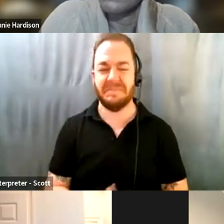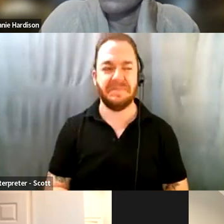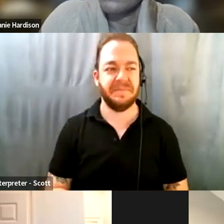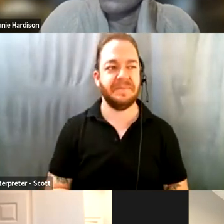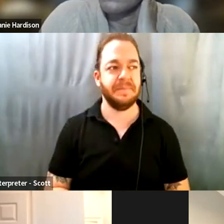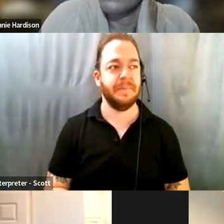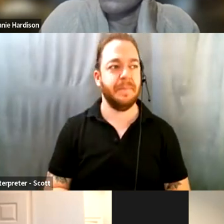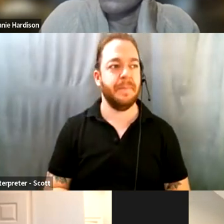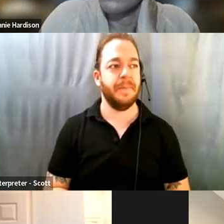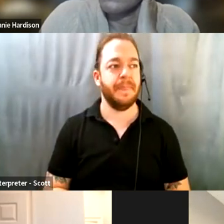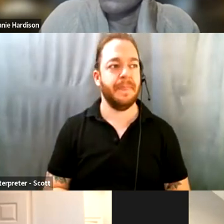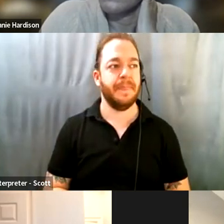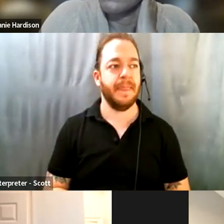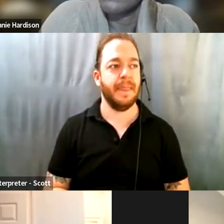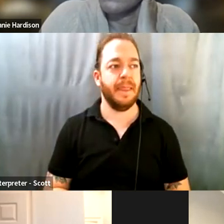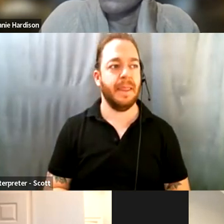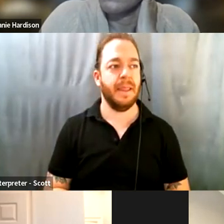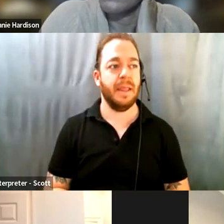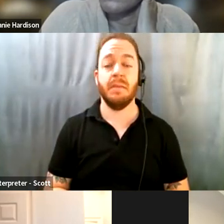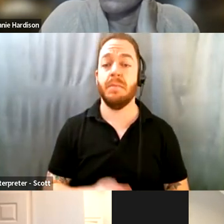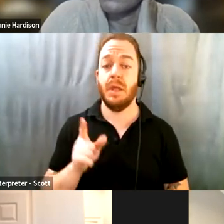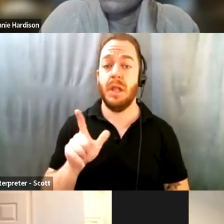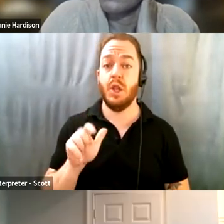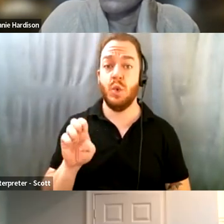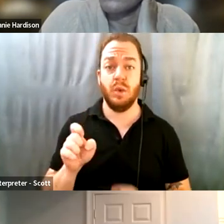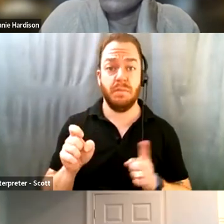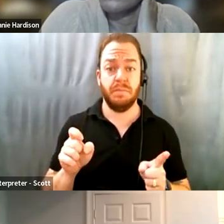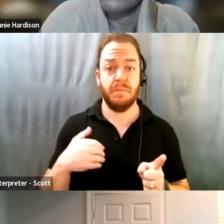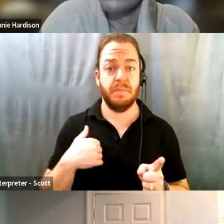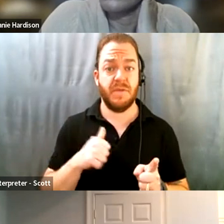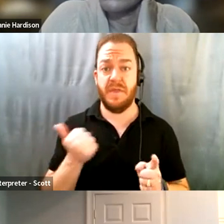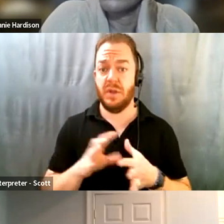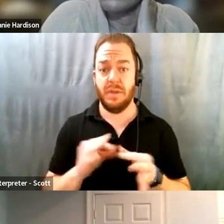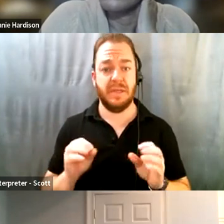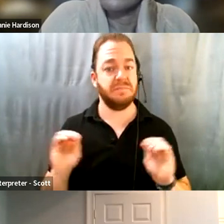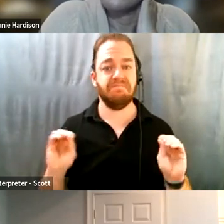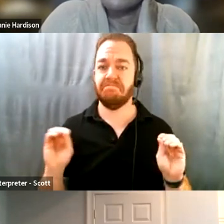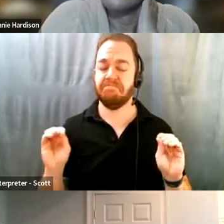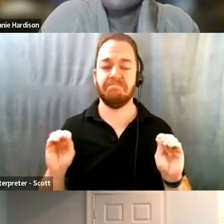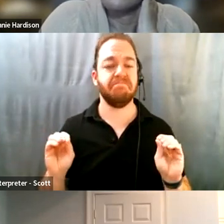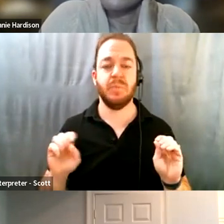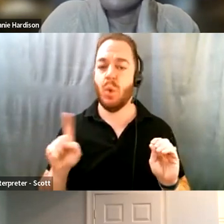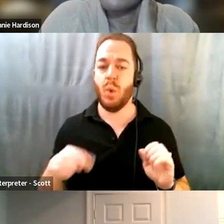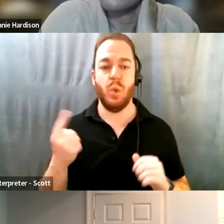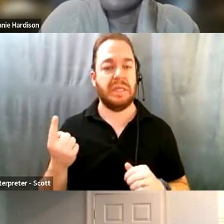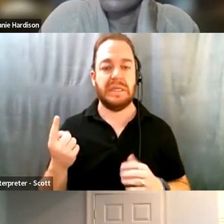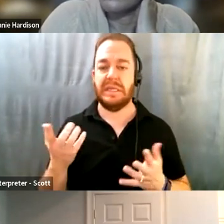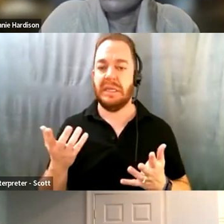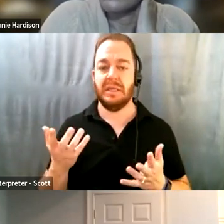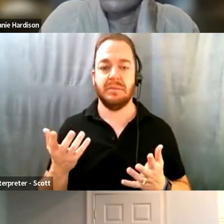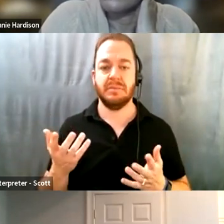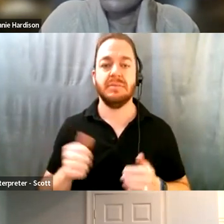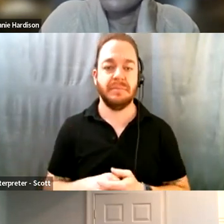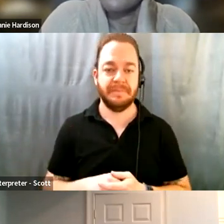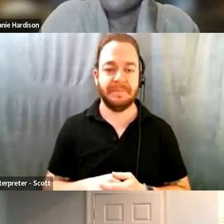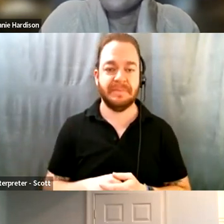Thank you. Luke, do you have anything else? No final words. Only eat your